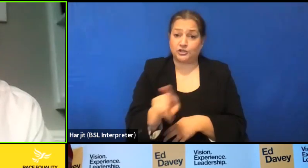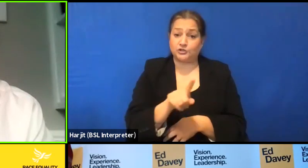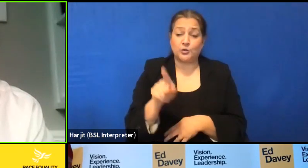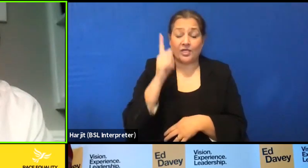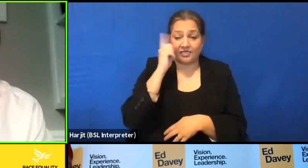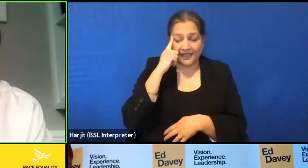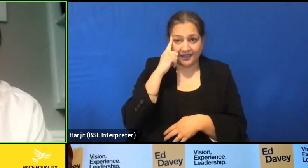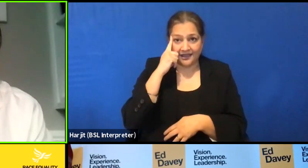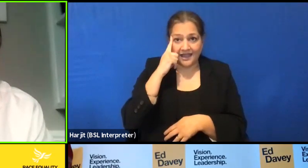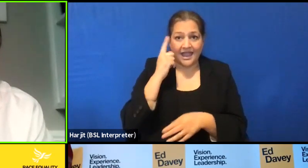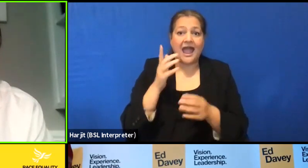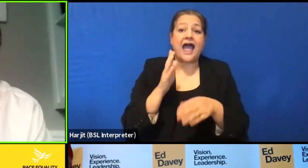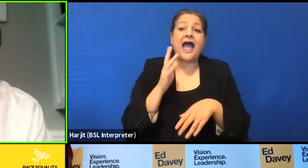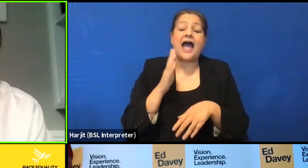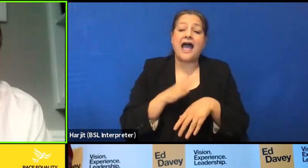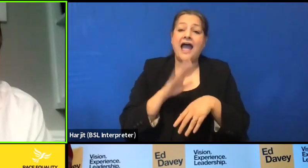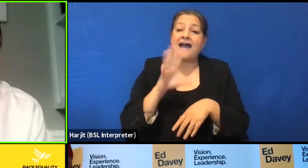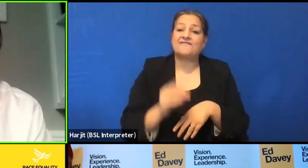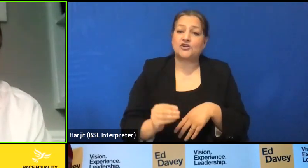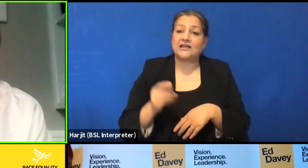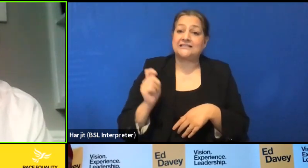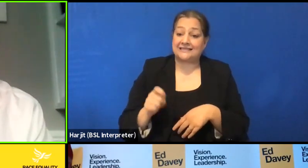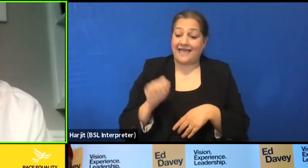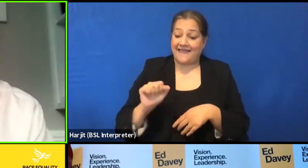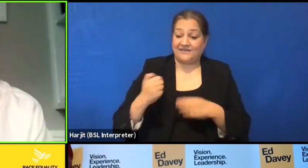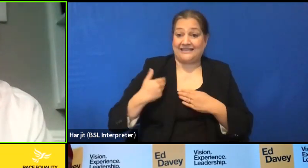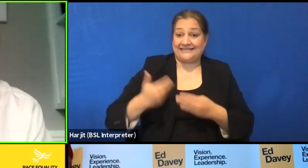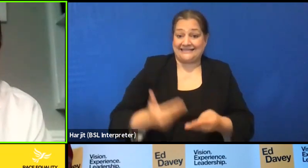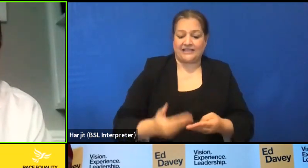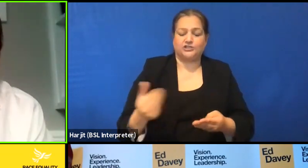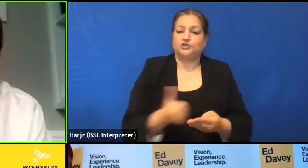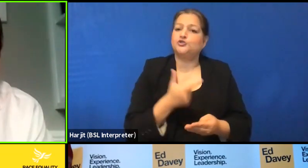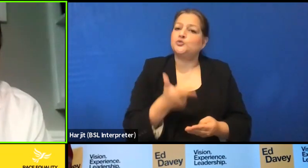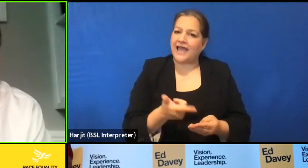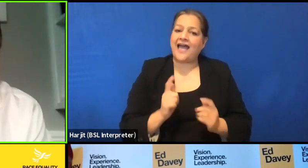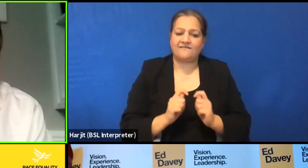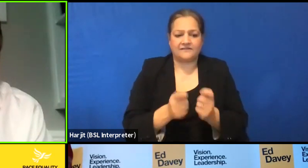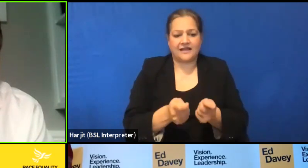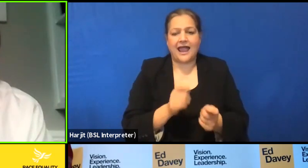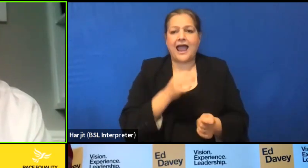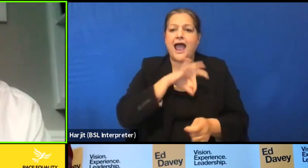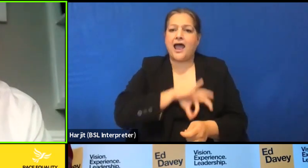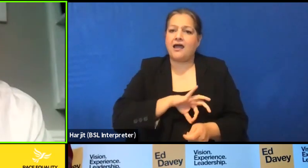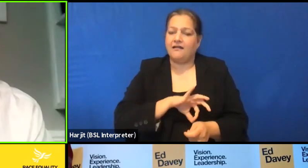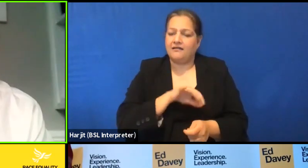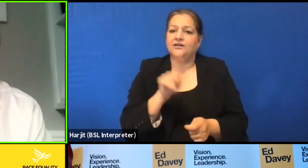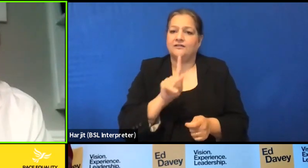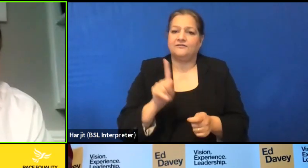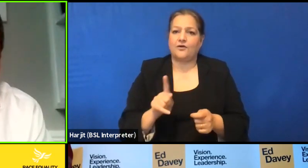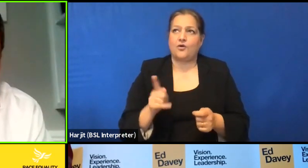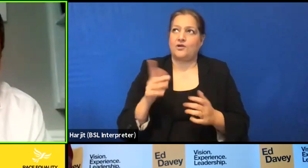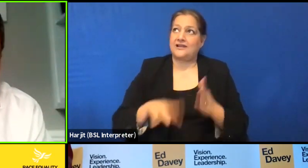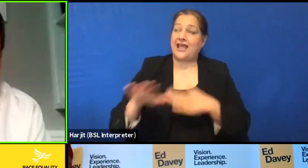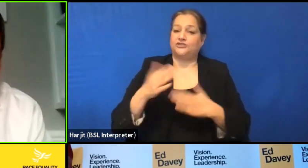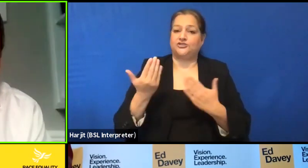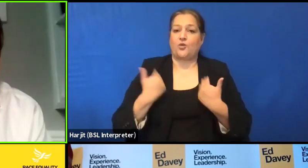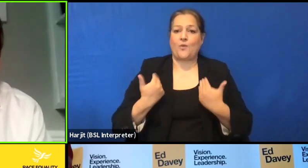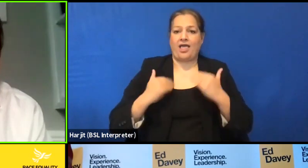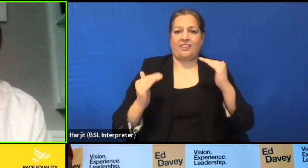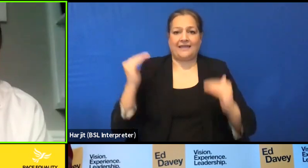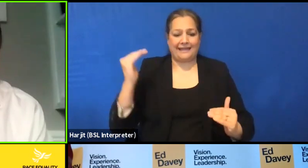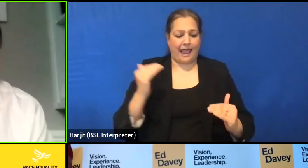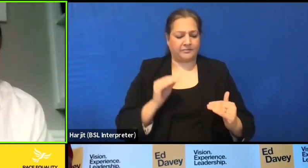descendants of African slaves deserve reparations to help close the racial wealth gap? And then we've got a related question. It's